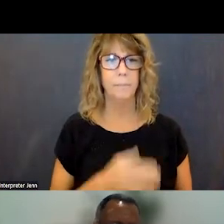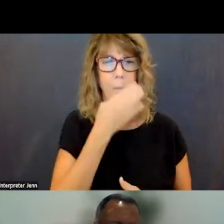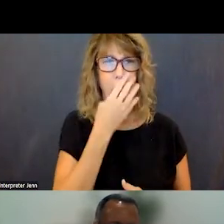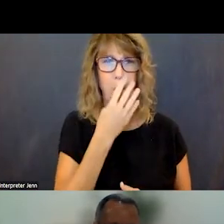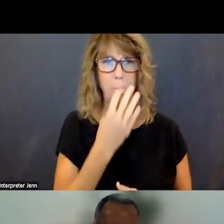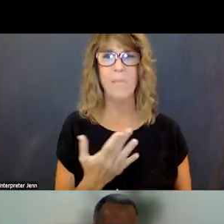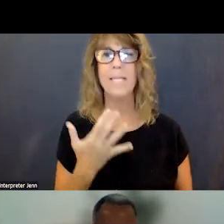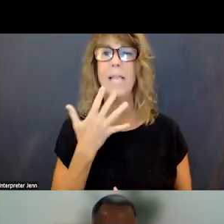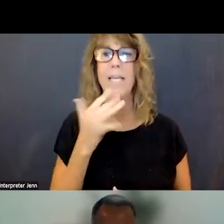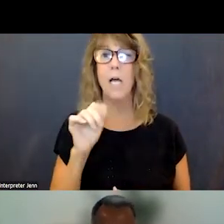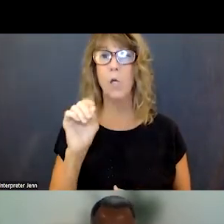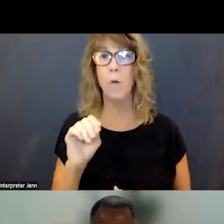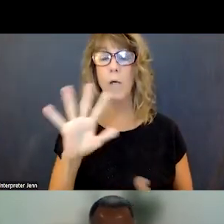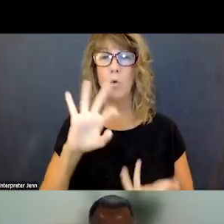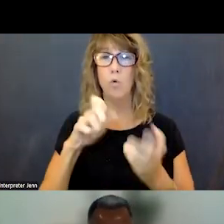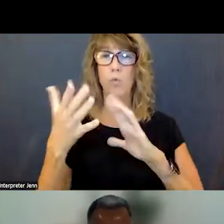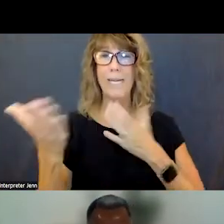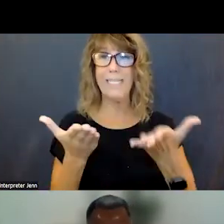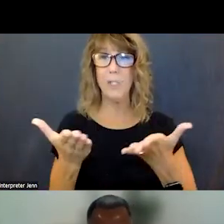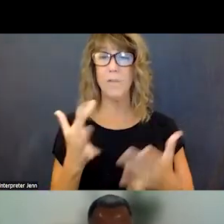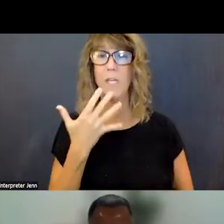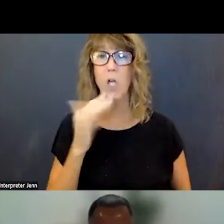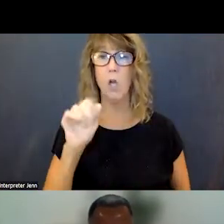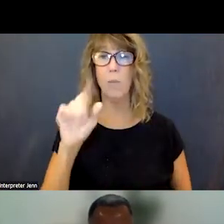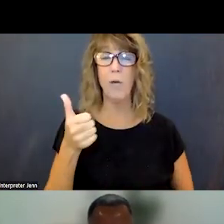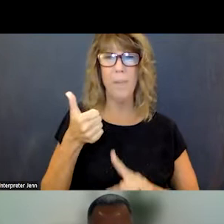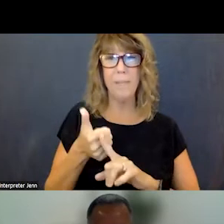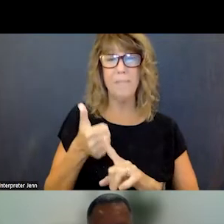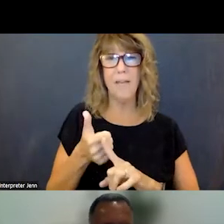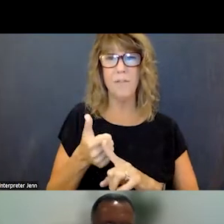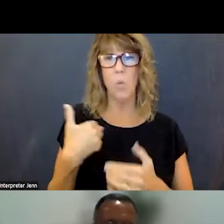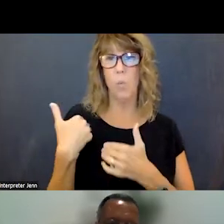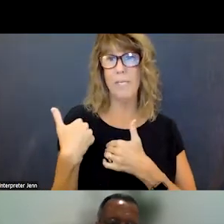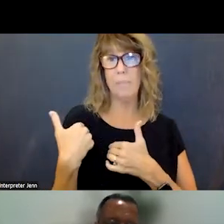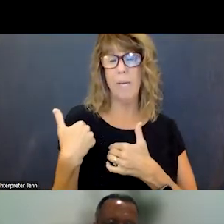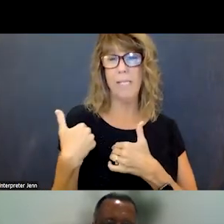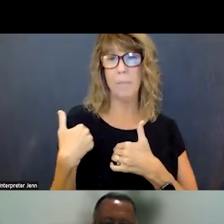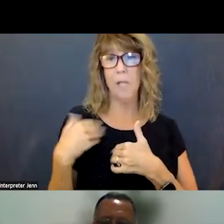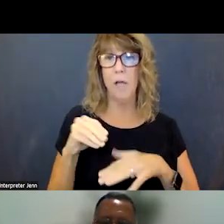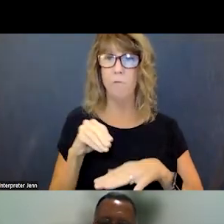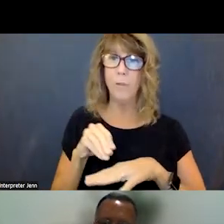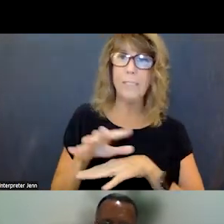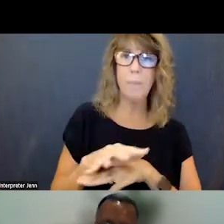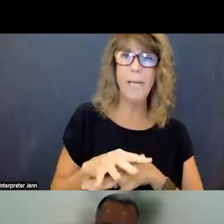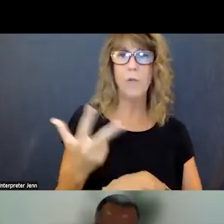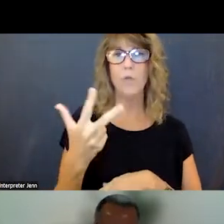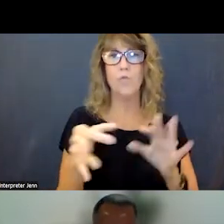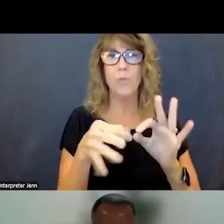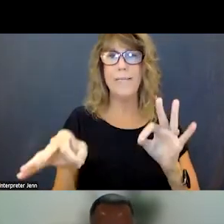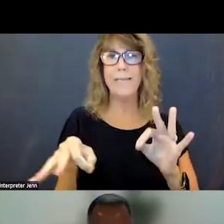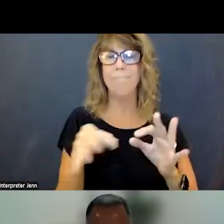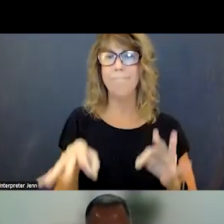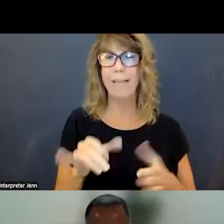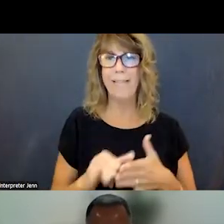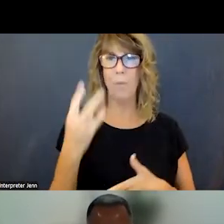Colorado Crisis Service, Colorado itself was responsible for inspiring those three statements that we have seen on the